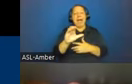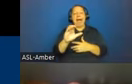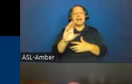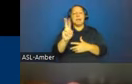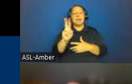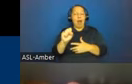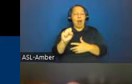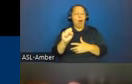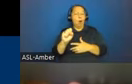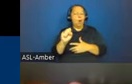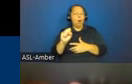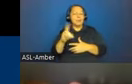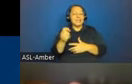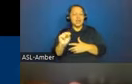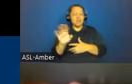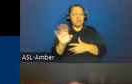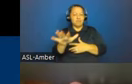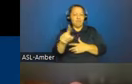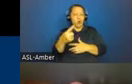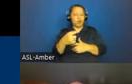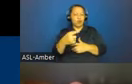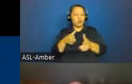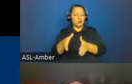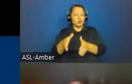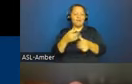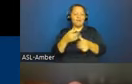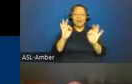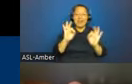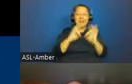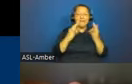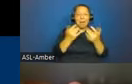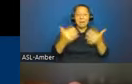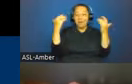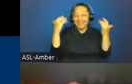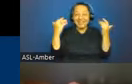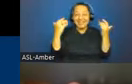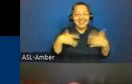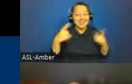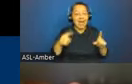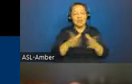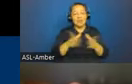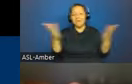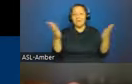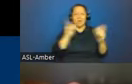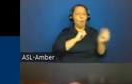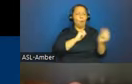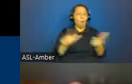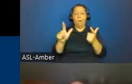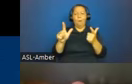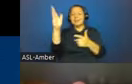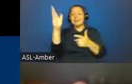Street. It's a free, family-friendly event, which is open to all with lectures, activities, and more.